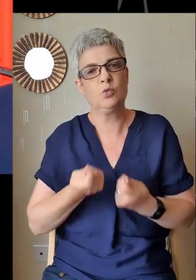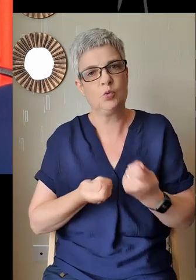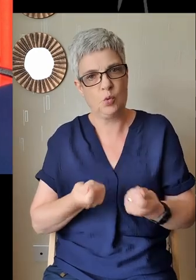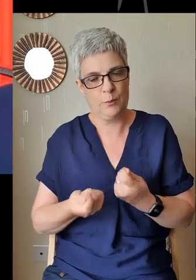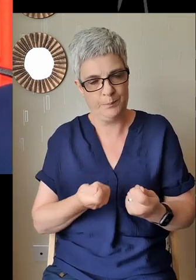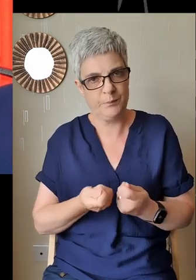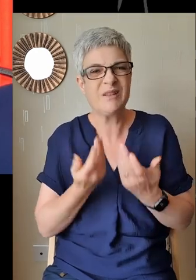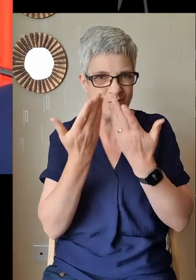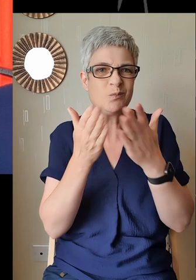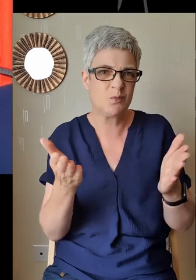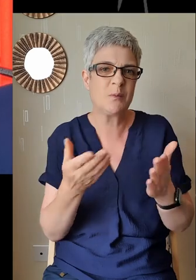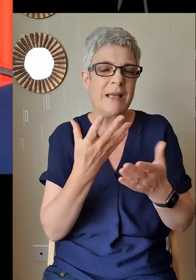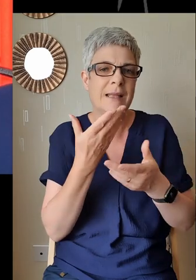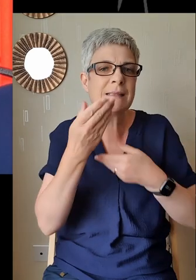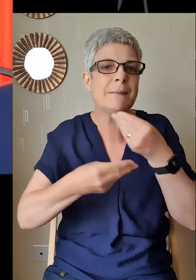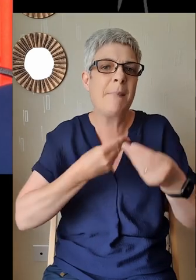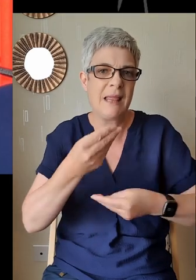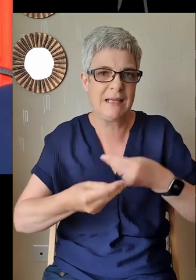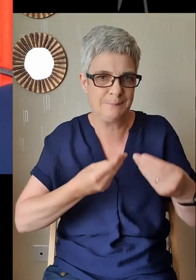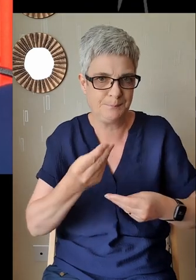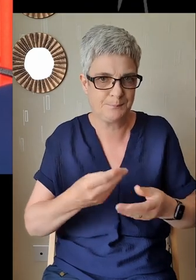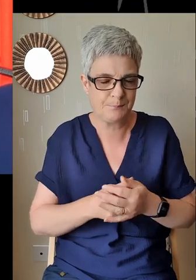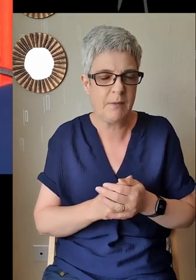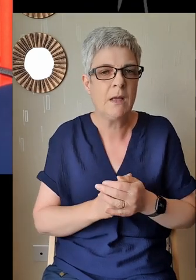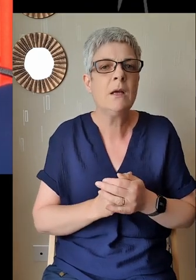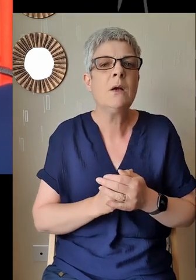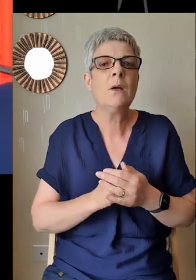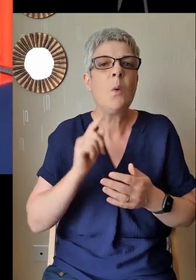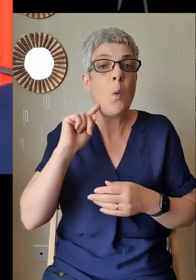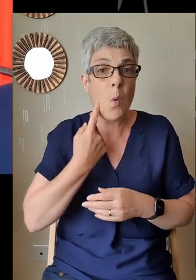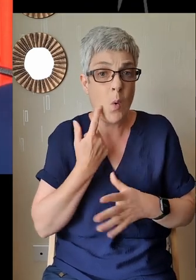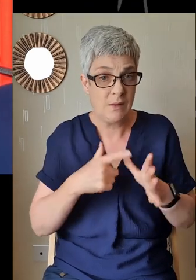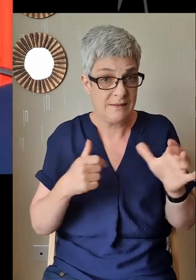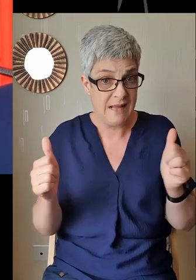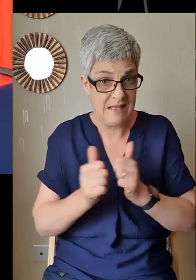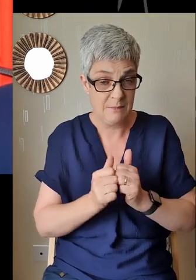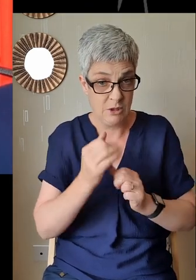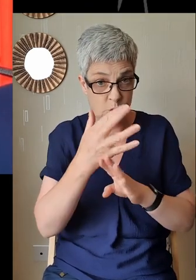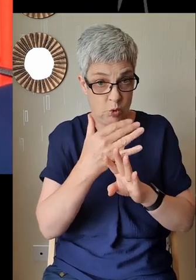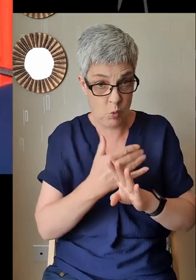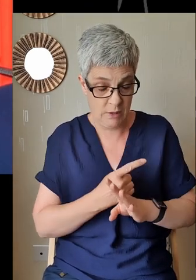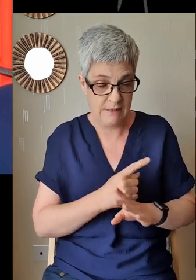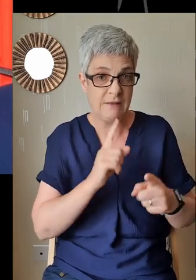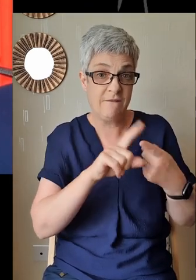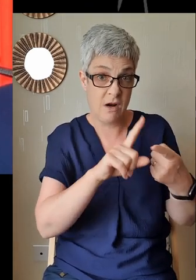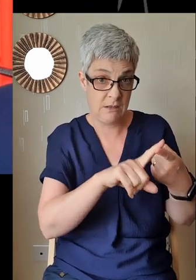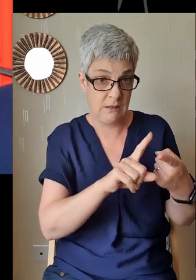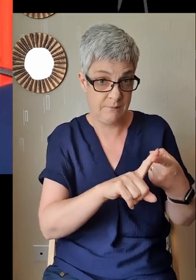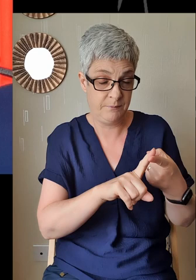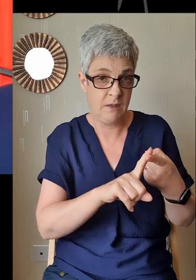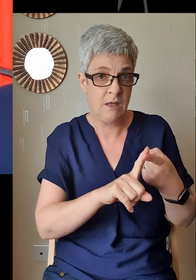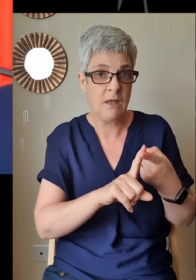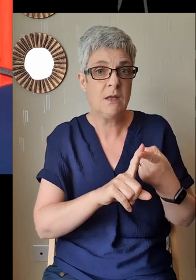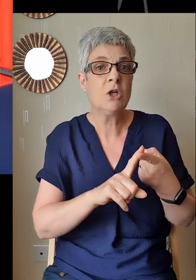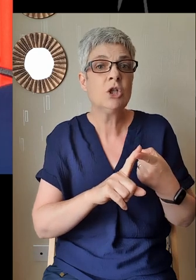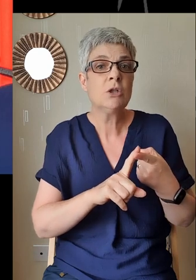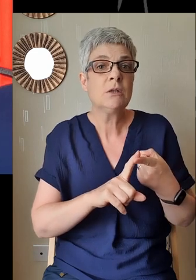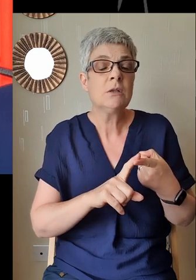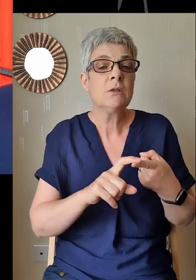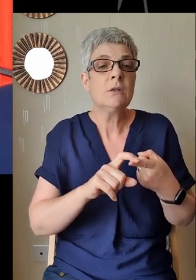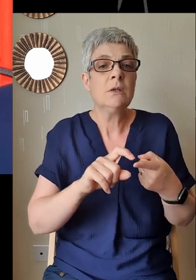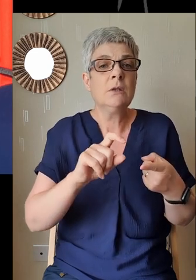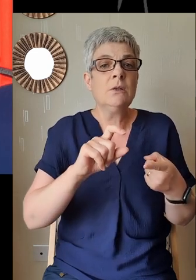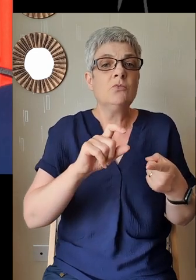that with reference to two Old Testament stories. In the first, Joseph has been taken